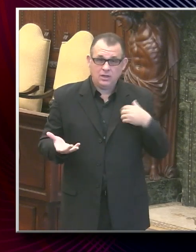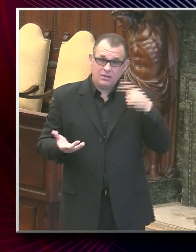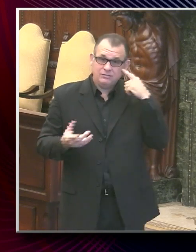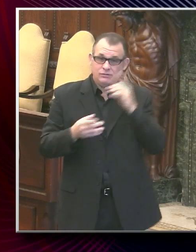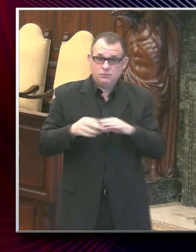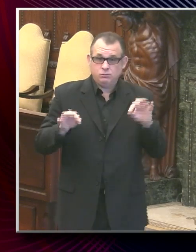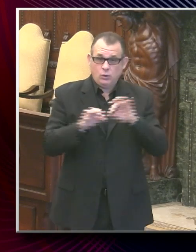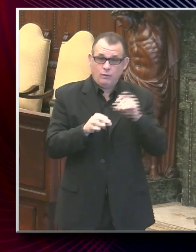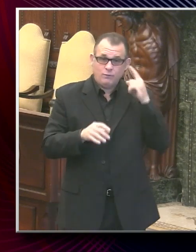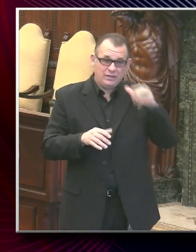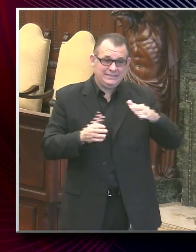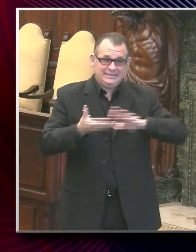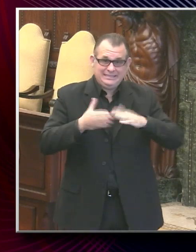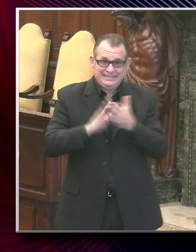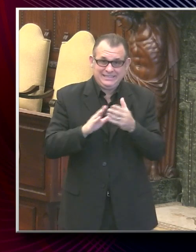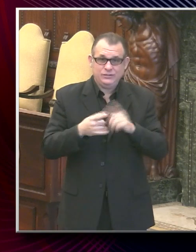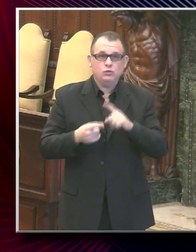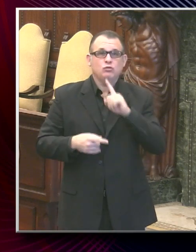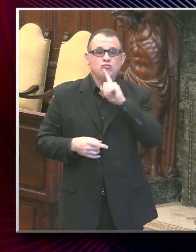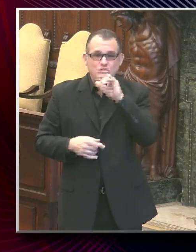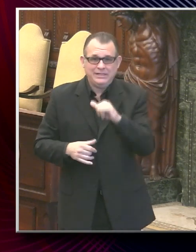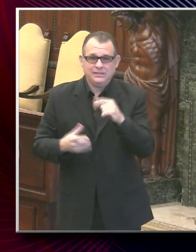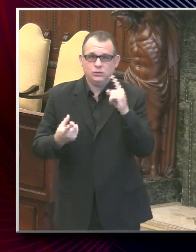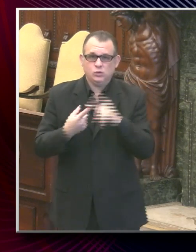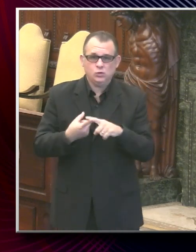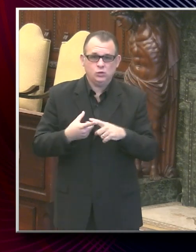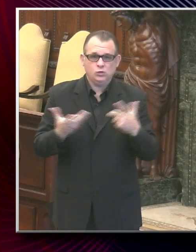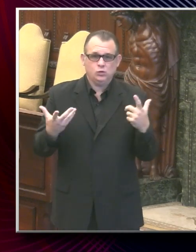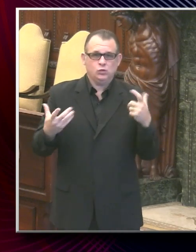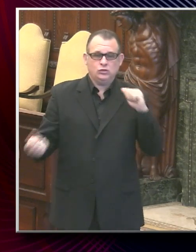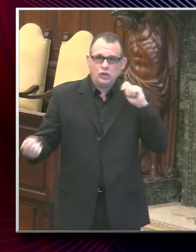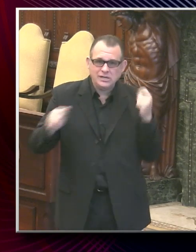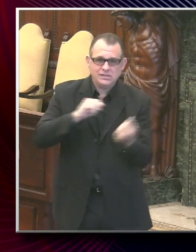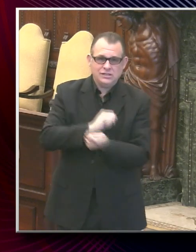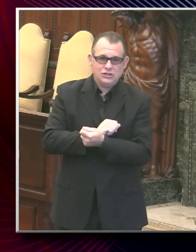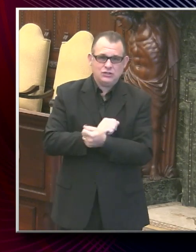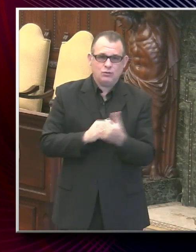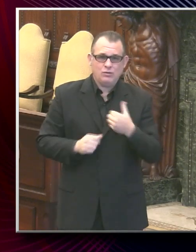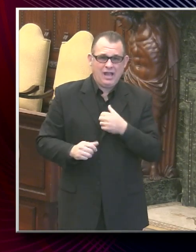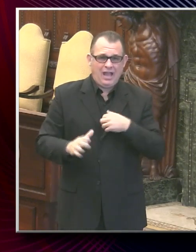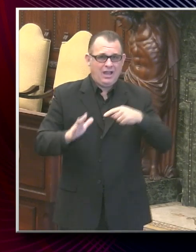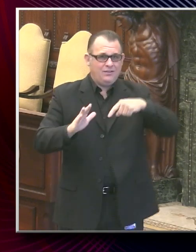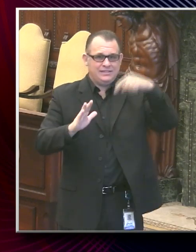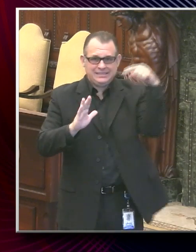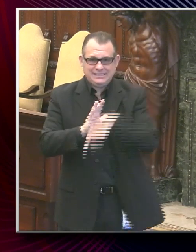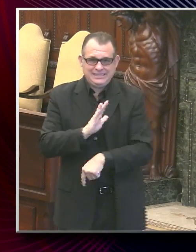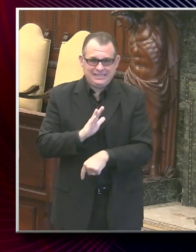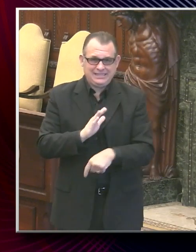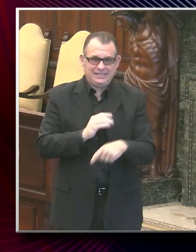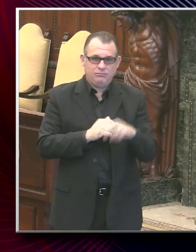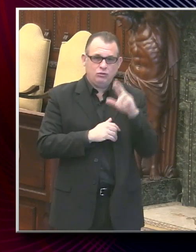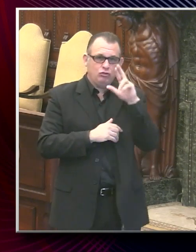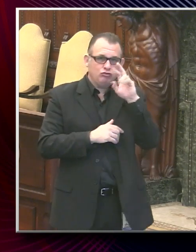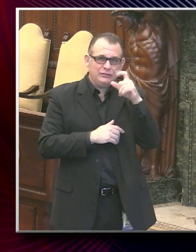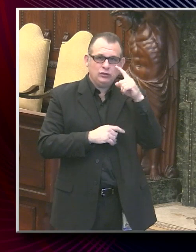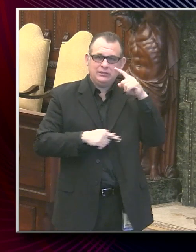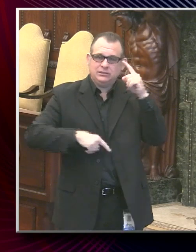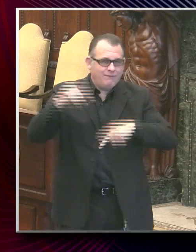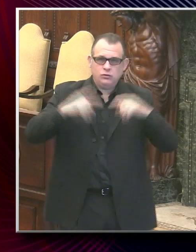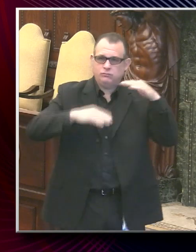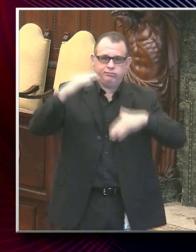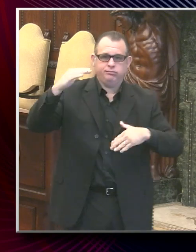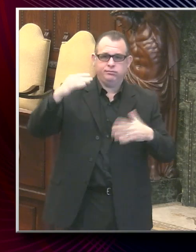city to really to turn the corner. We have deep racial divides here. I am painfully aware of